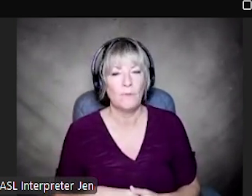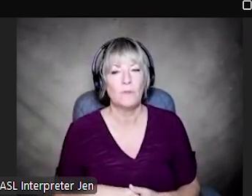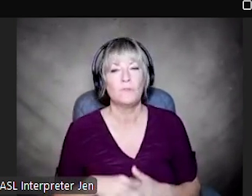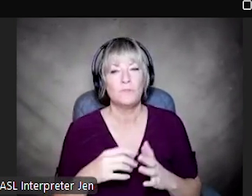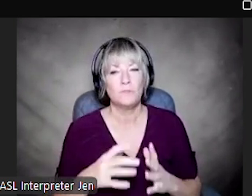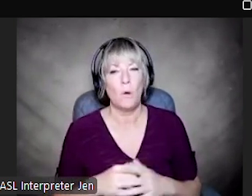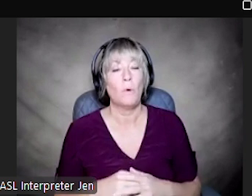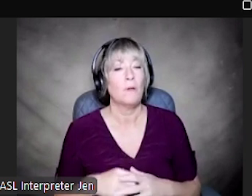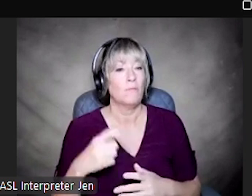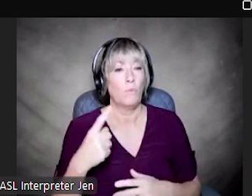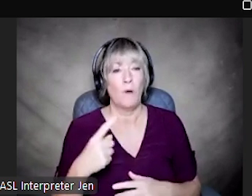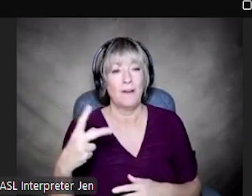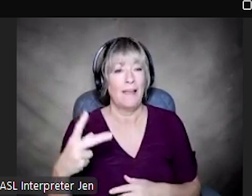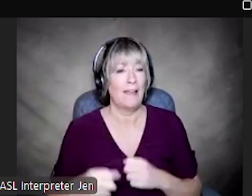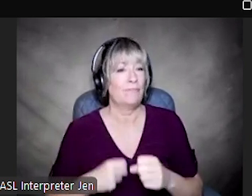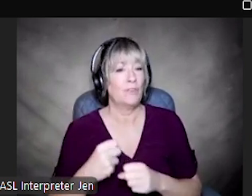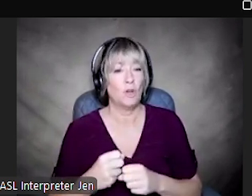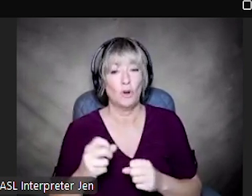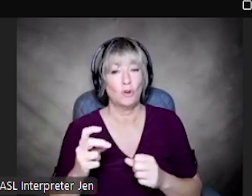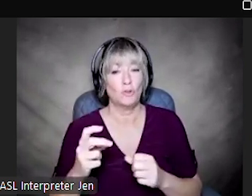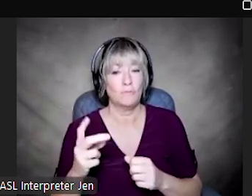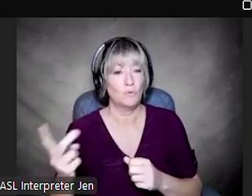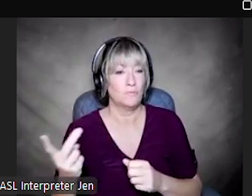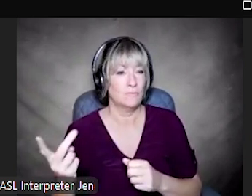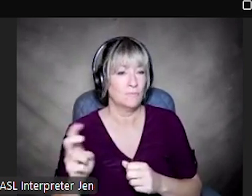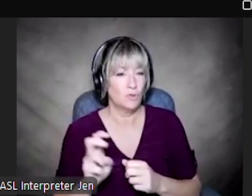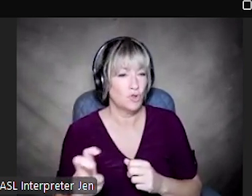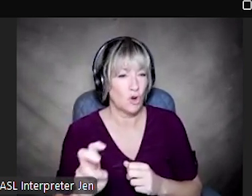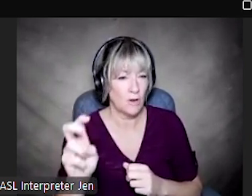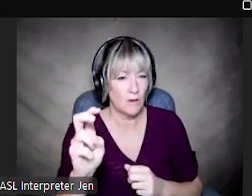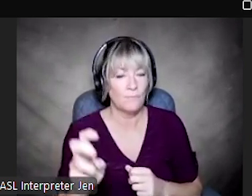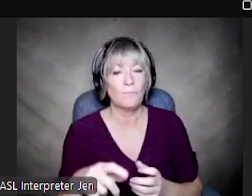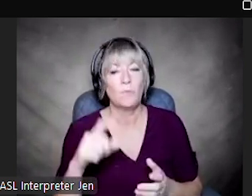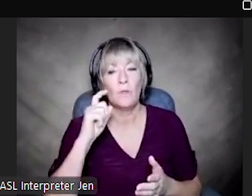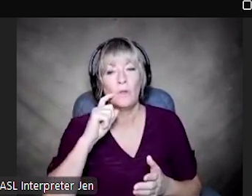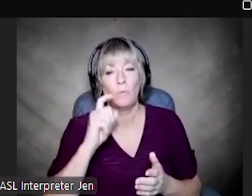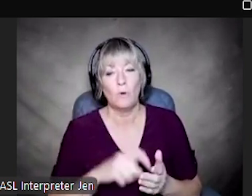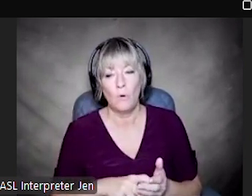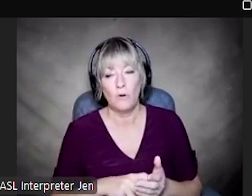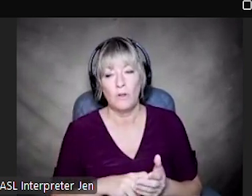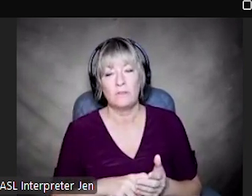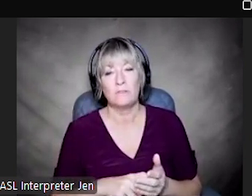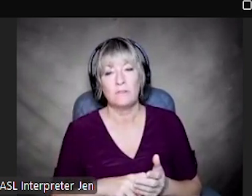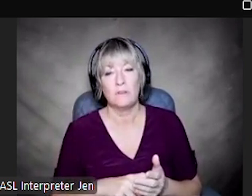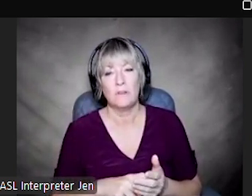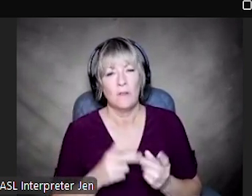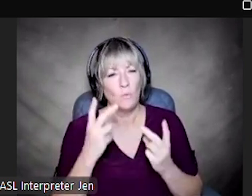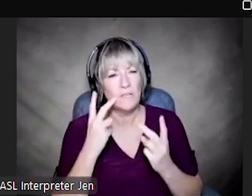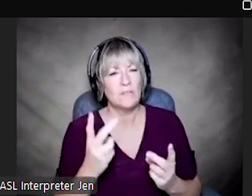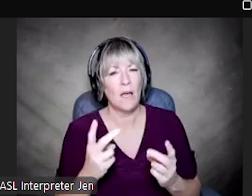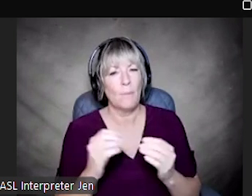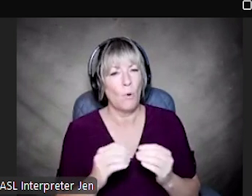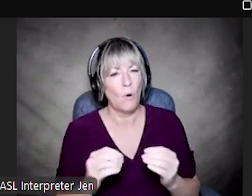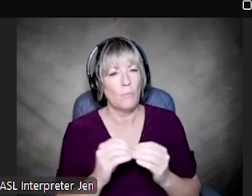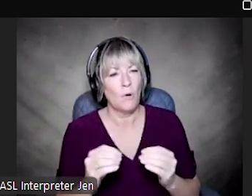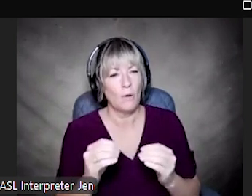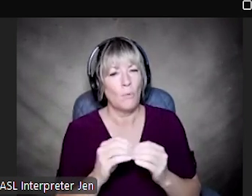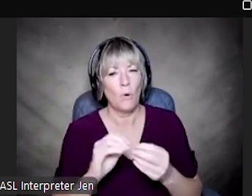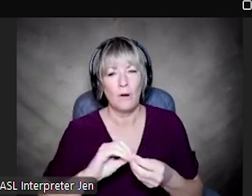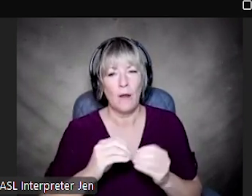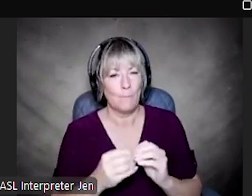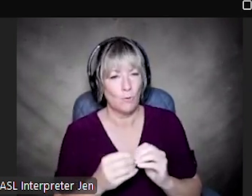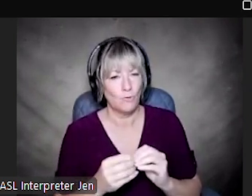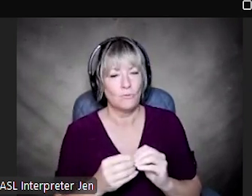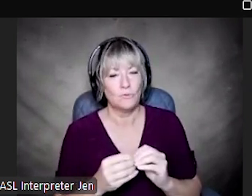year and a half journey, we noticed that we kept seeing more stats beyond